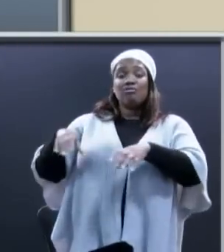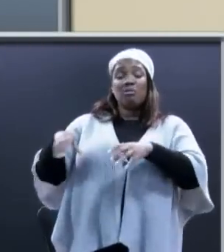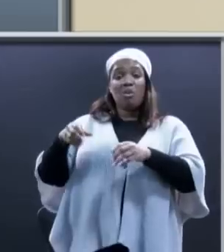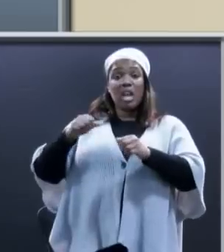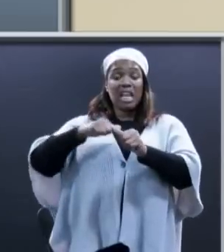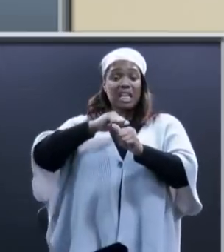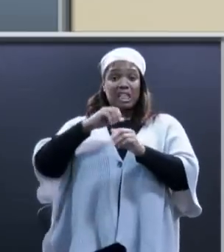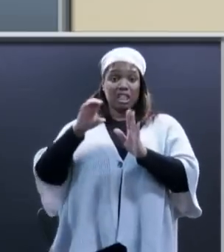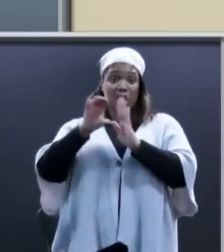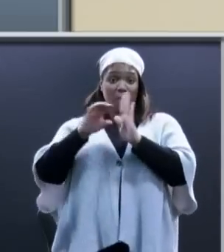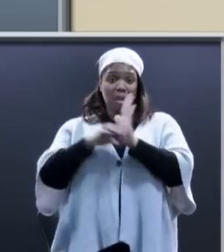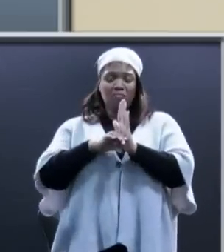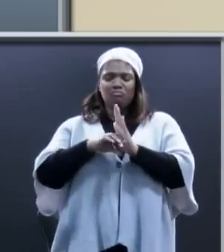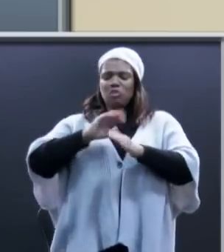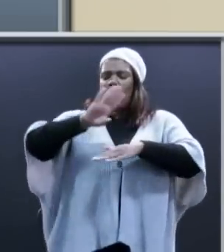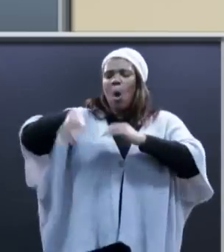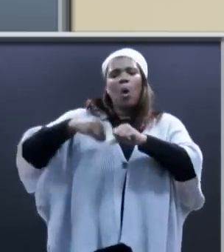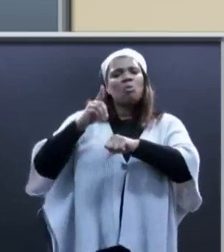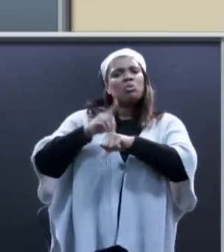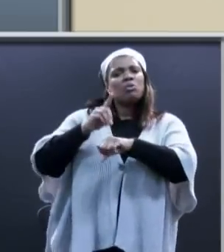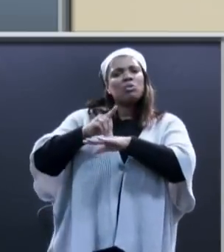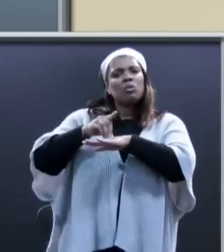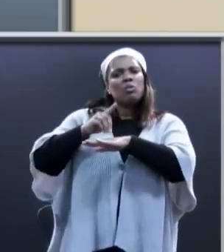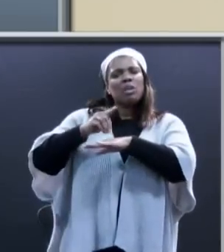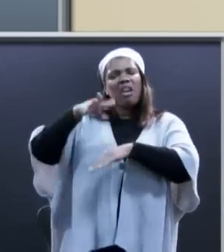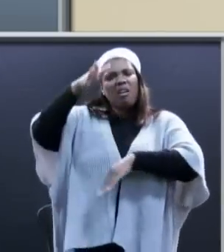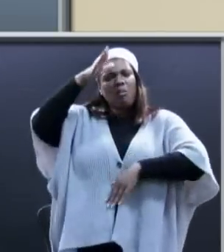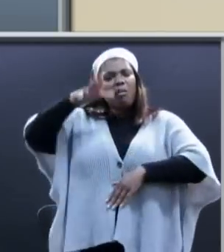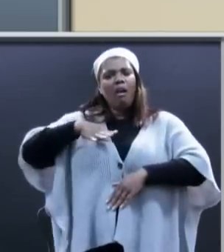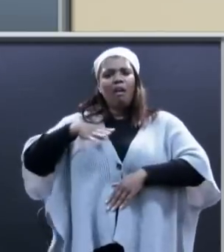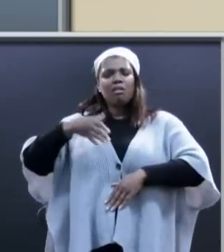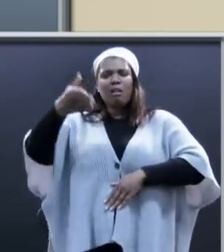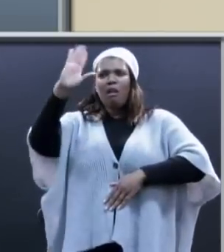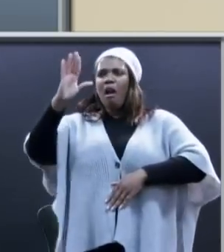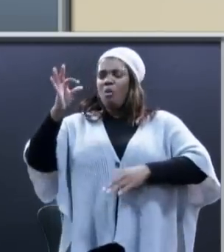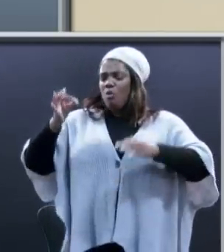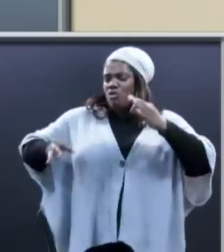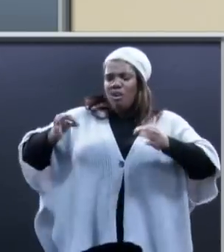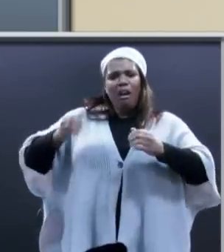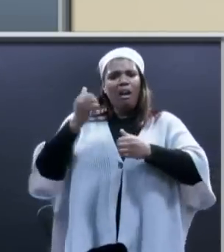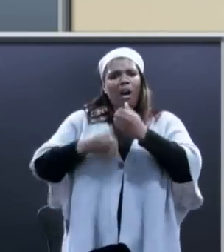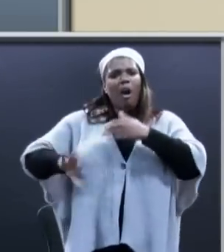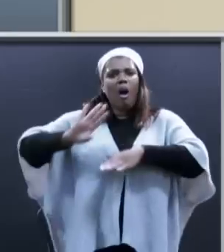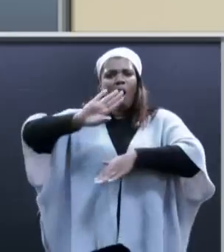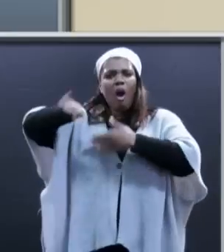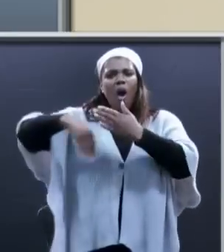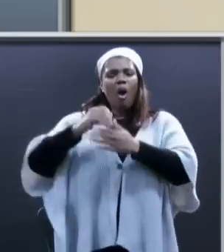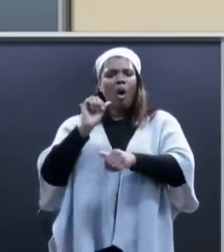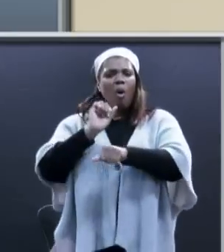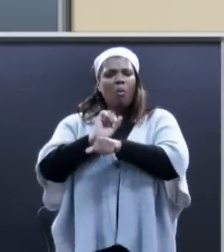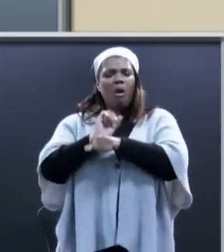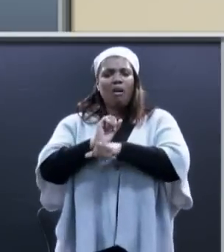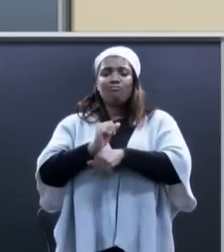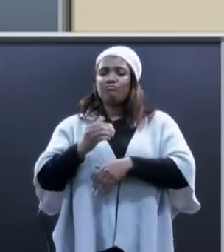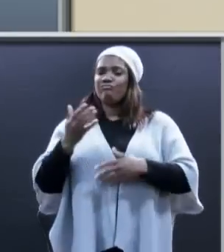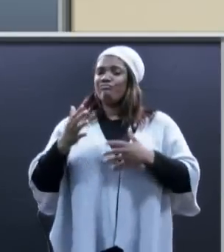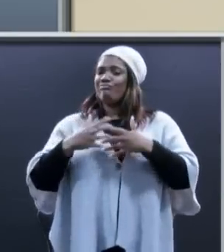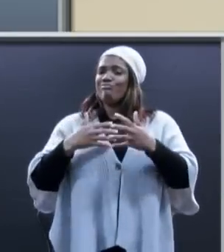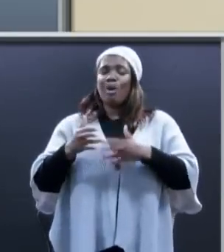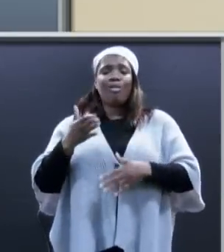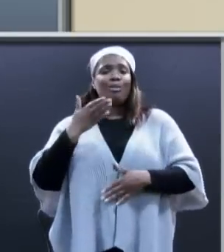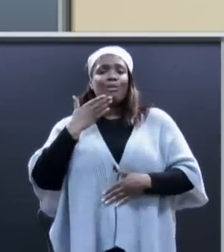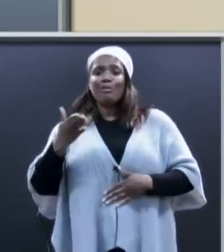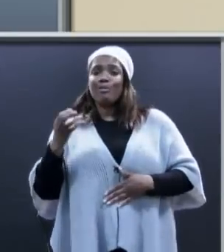of man. For God shall bring every work into judgment with every secret thing, whether it be good or whether it be